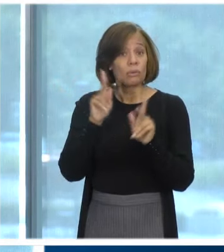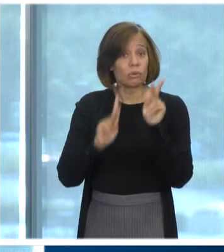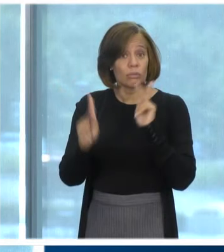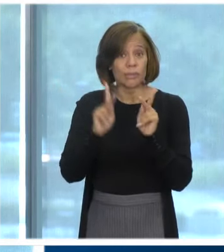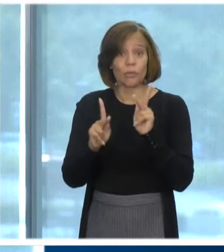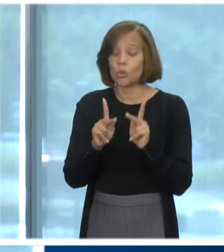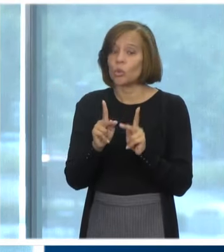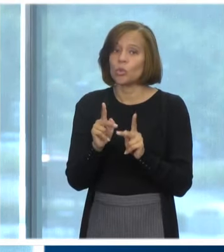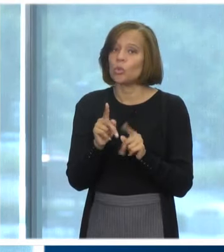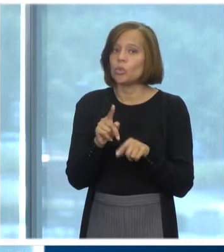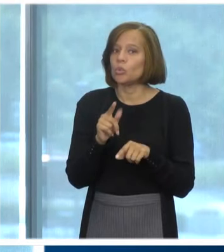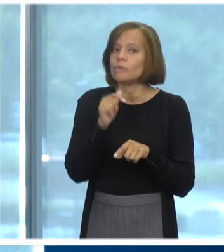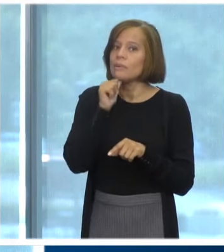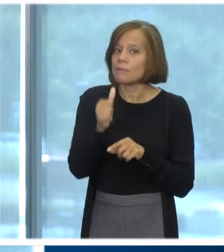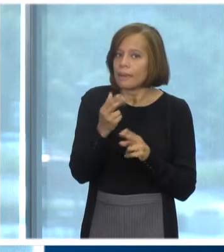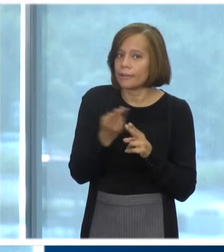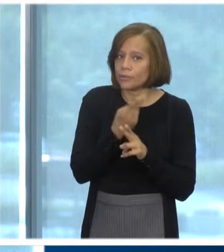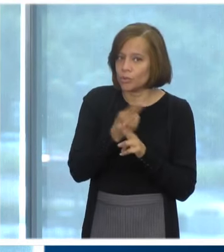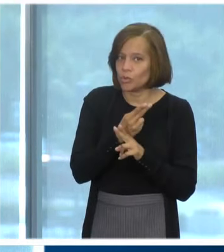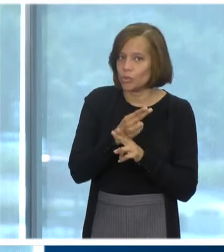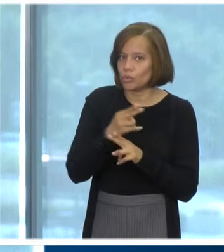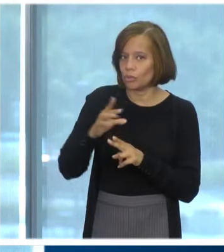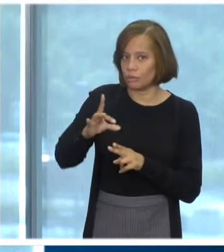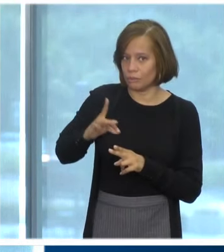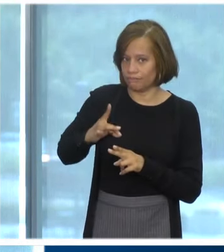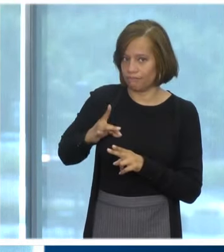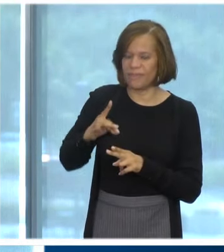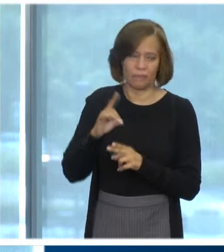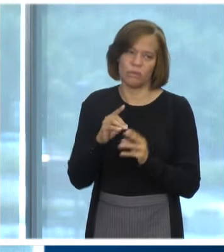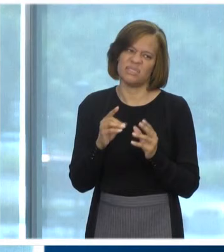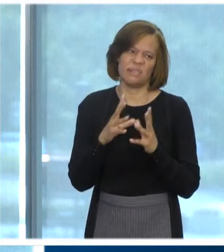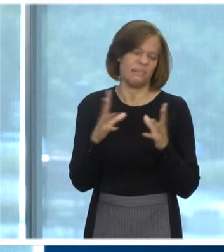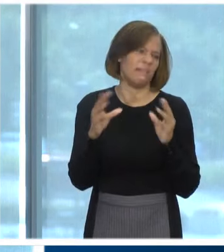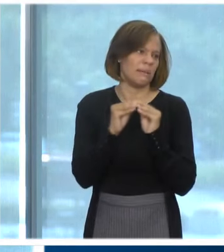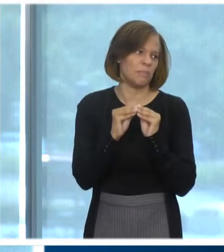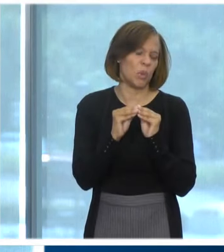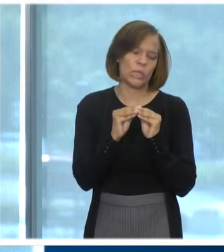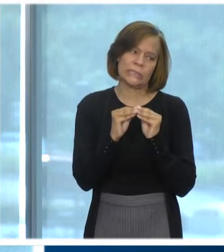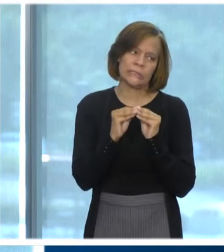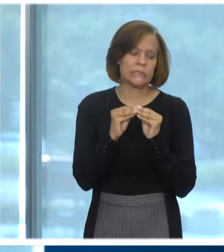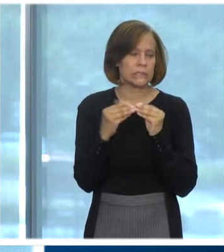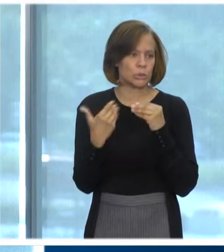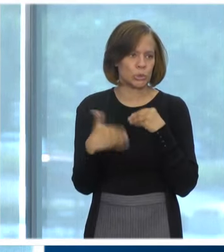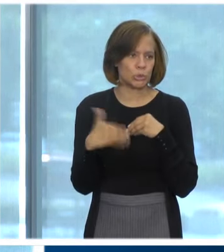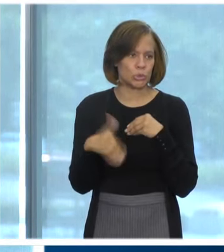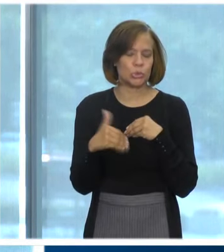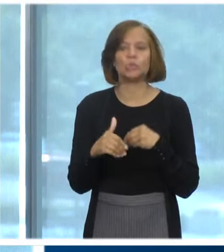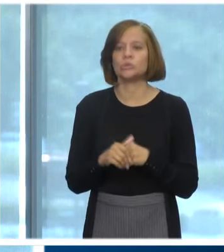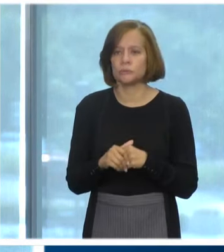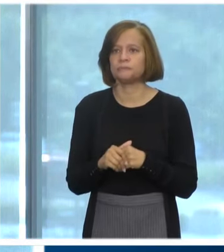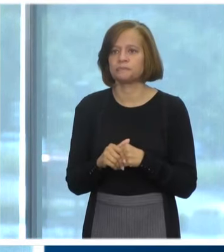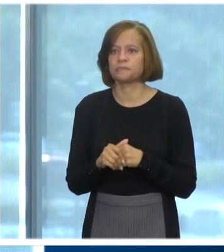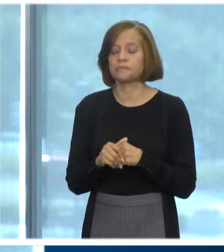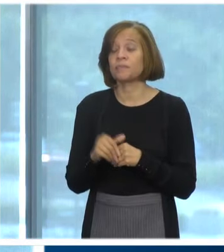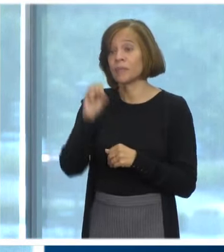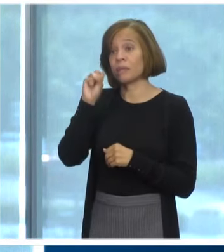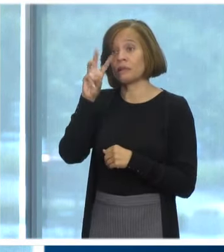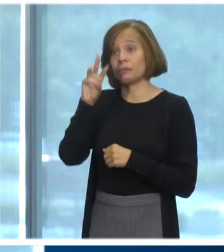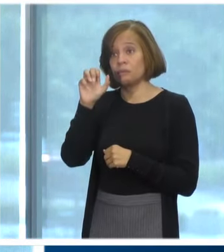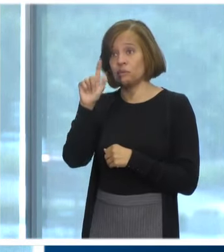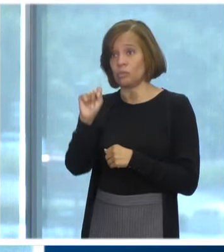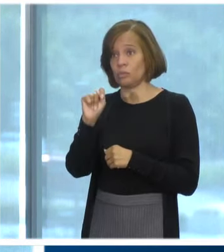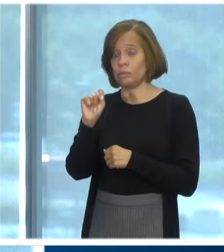to attach, that created great concerns. Particularly as well when we look at the SWAT officers. They're